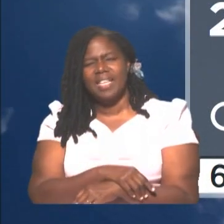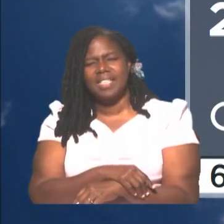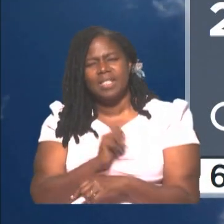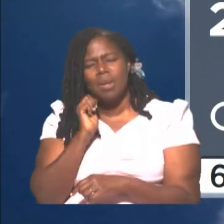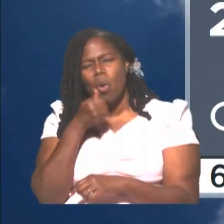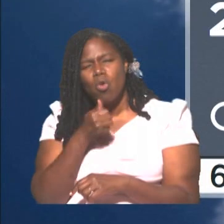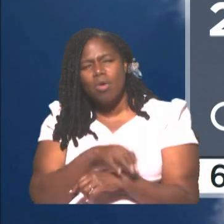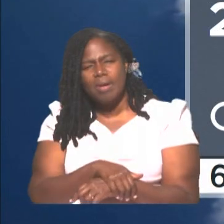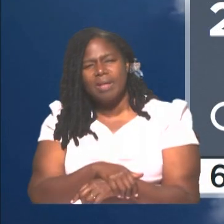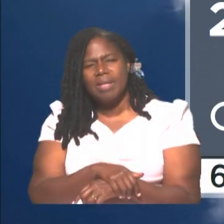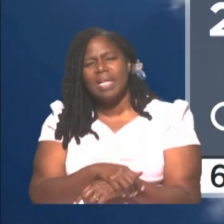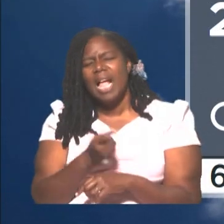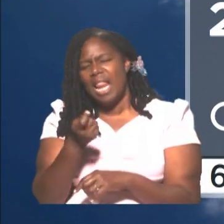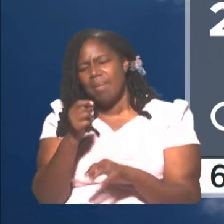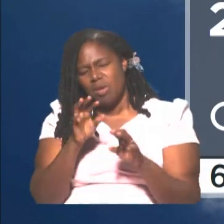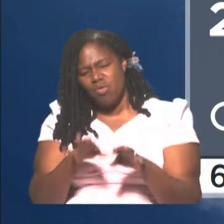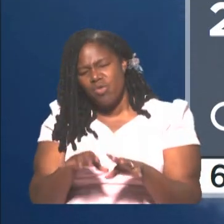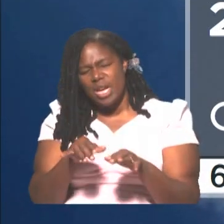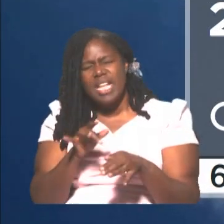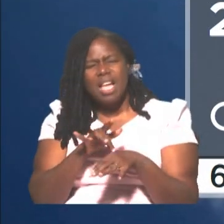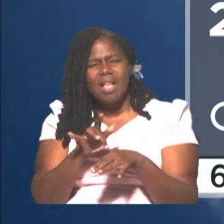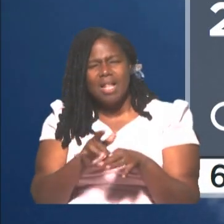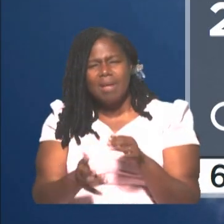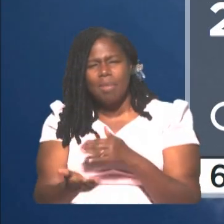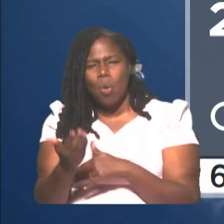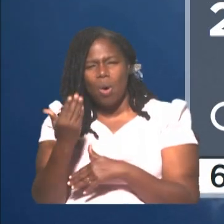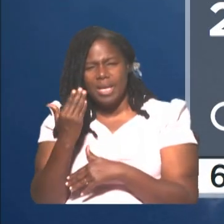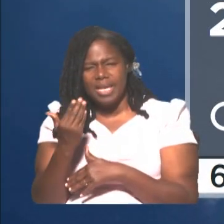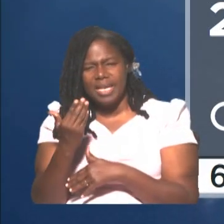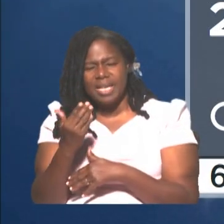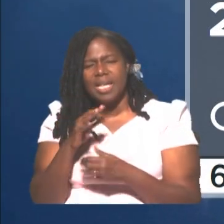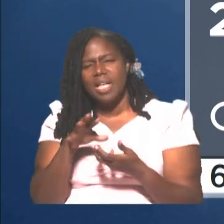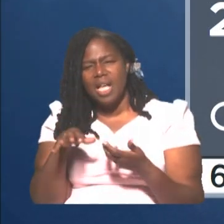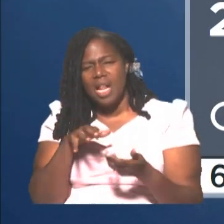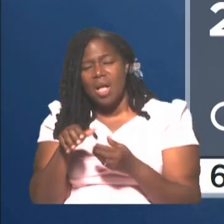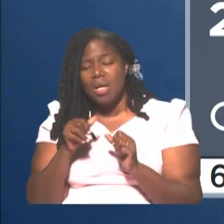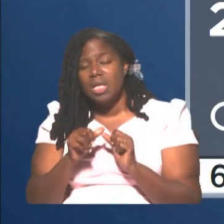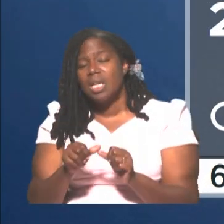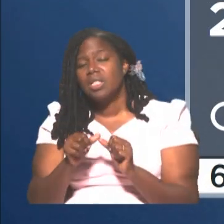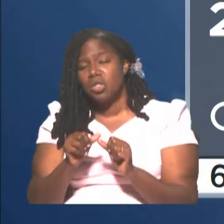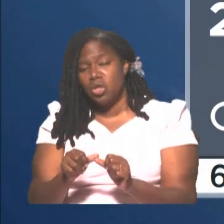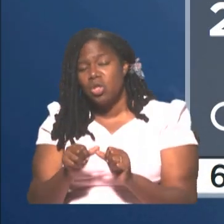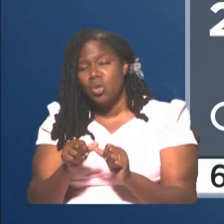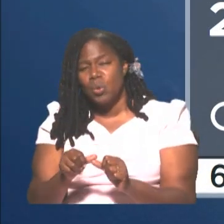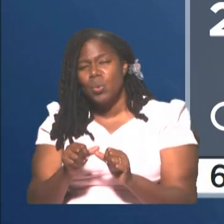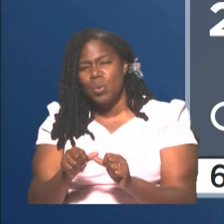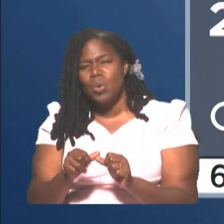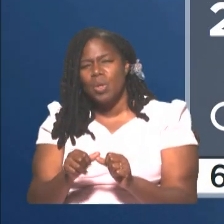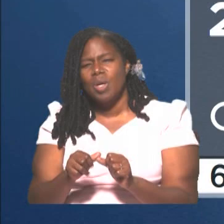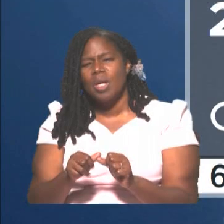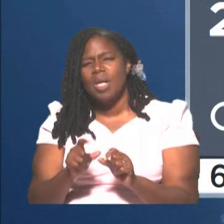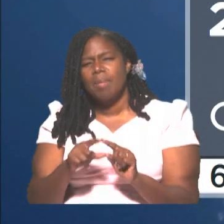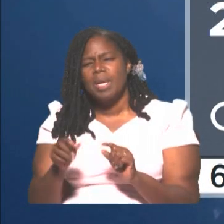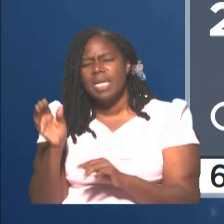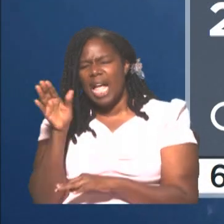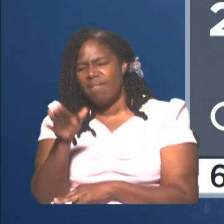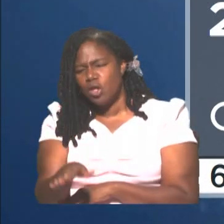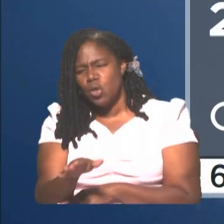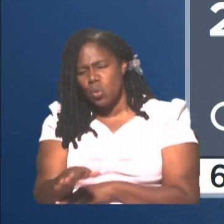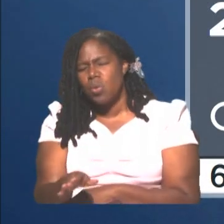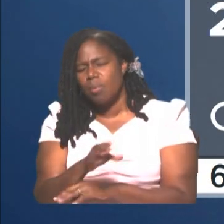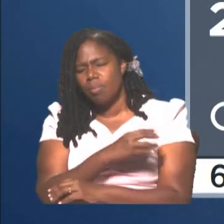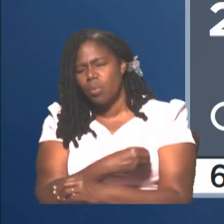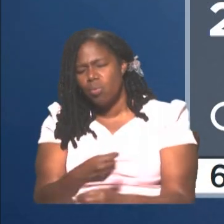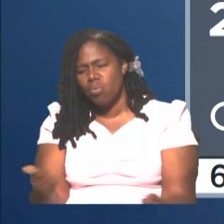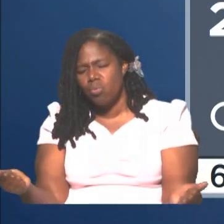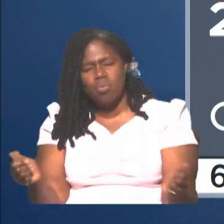increasing and some rainfall in the early morning. Now that cloudiness will remain for a bit before it starts to clear up by the afternoon. Our